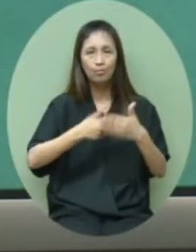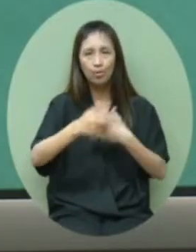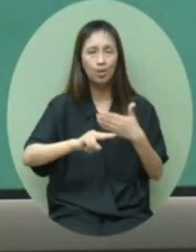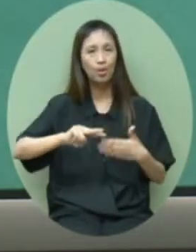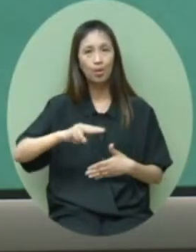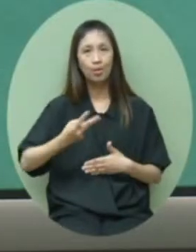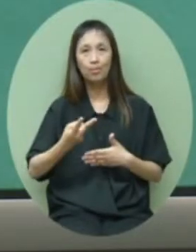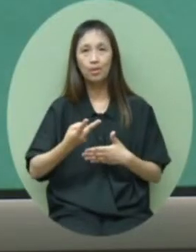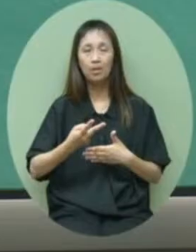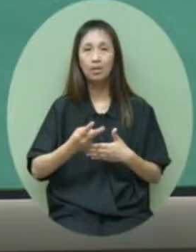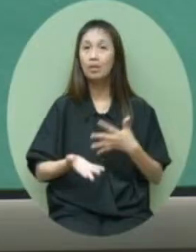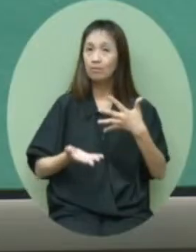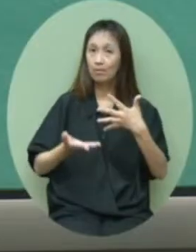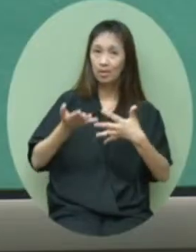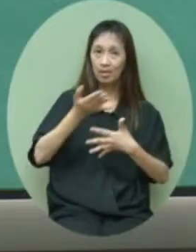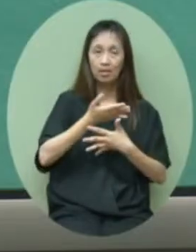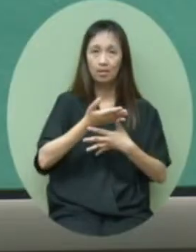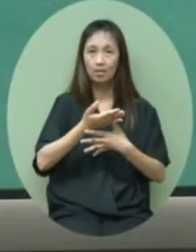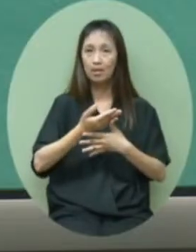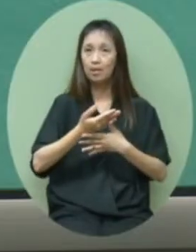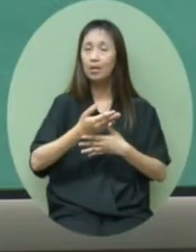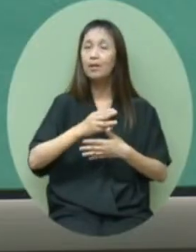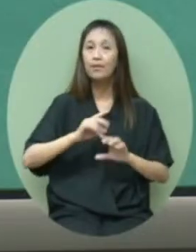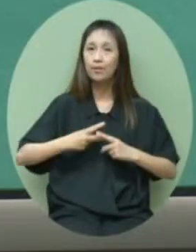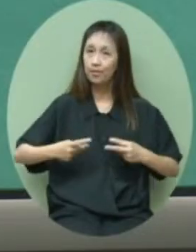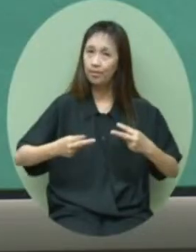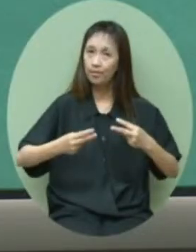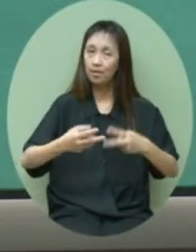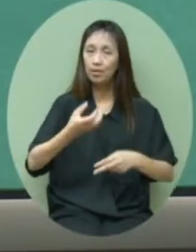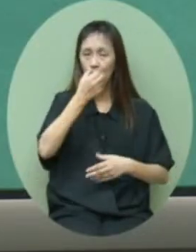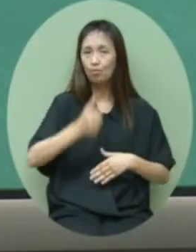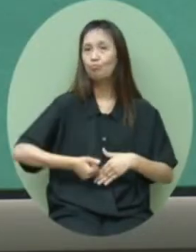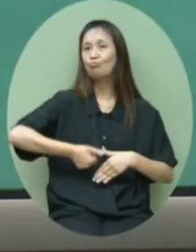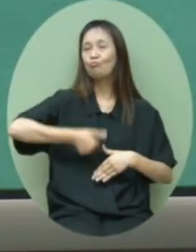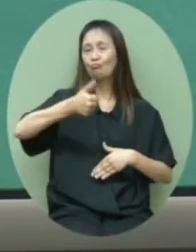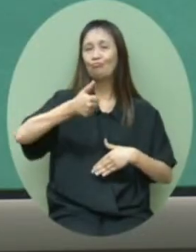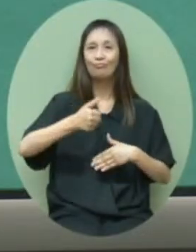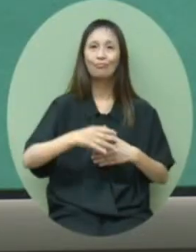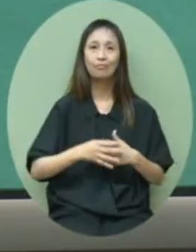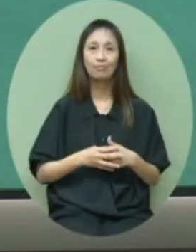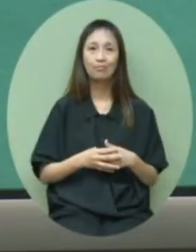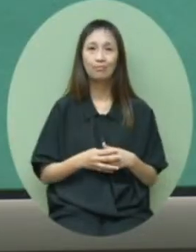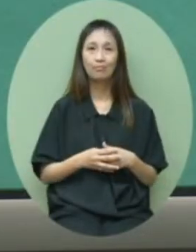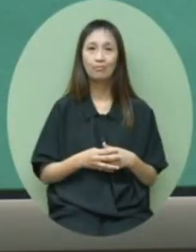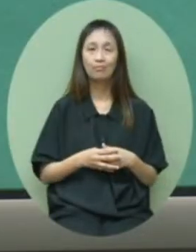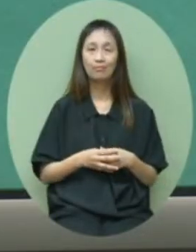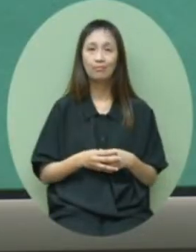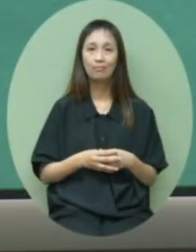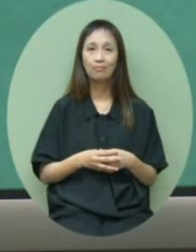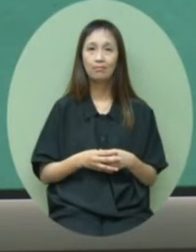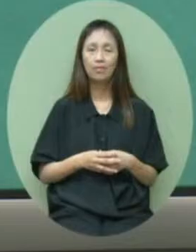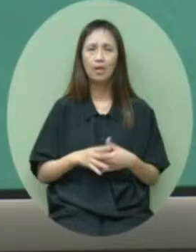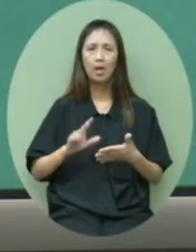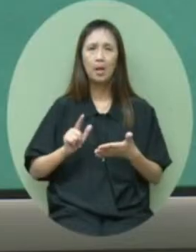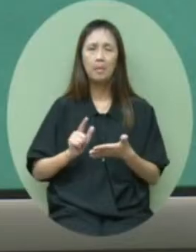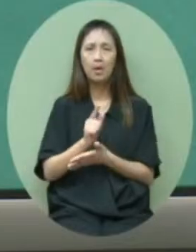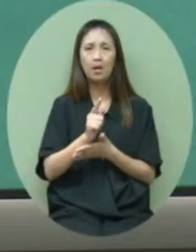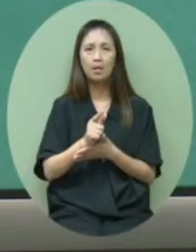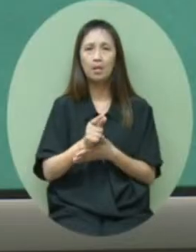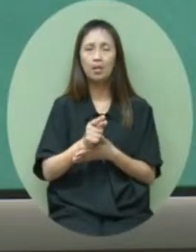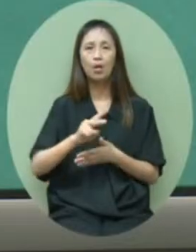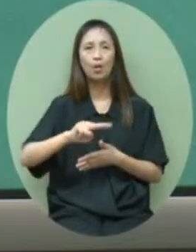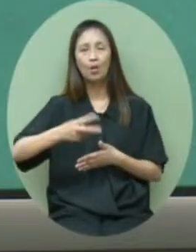as we seek and embrace changes, we also want to further enhance the elements that